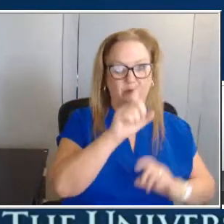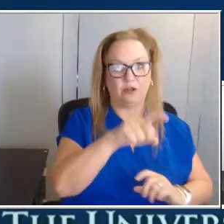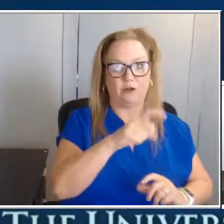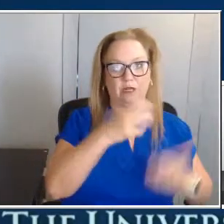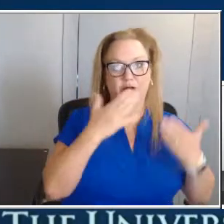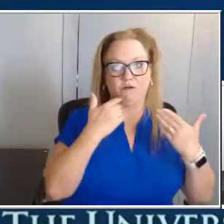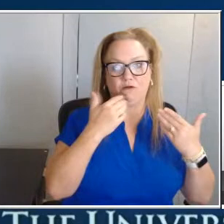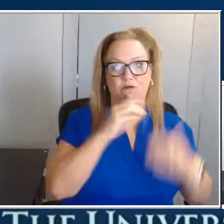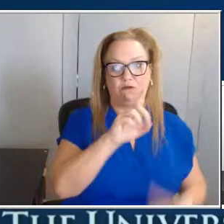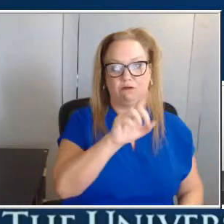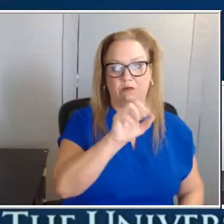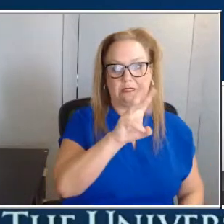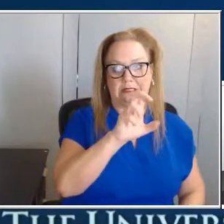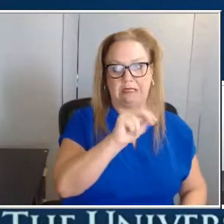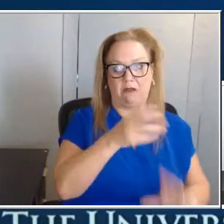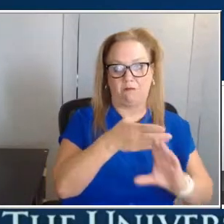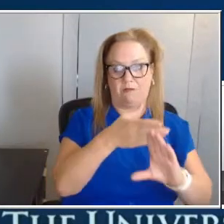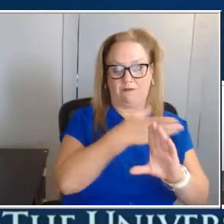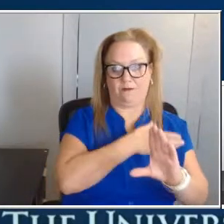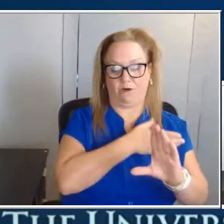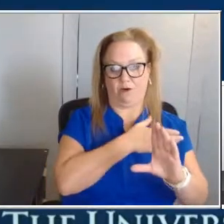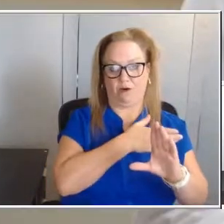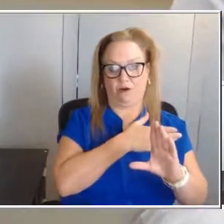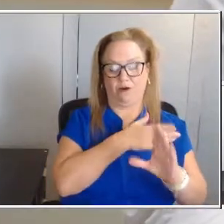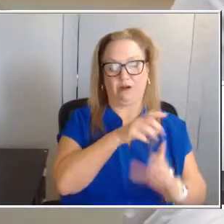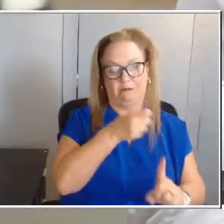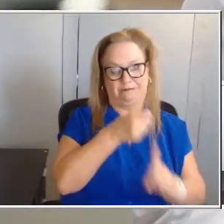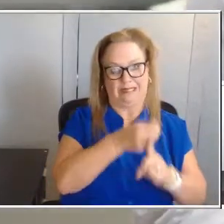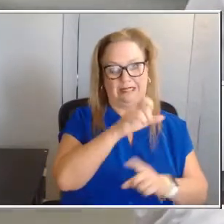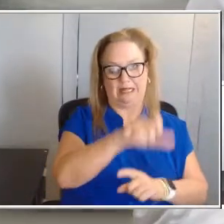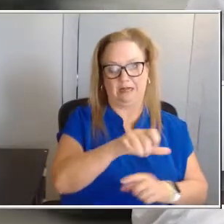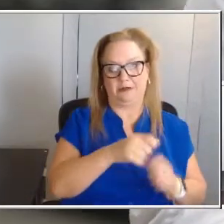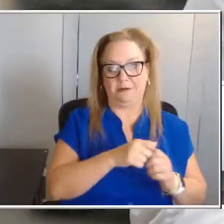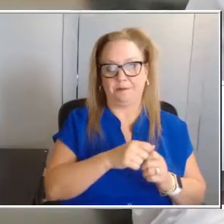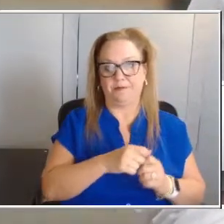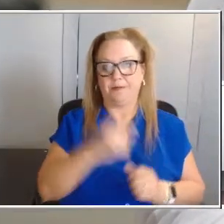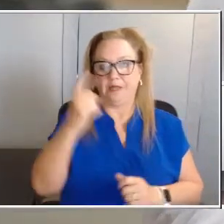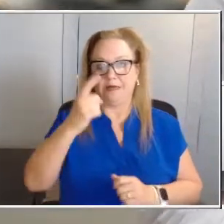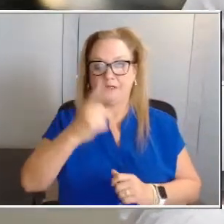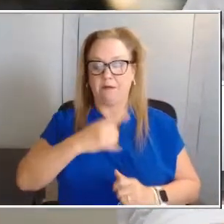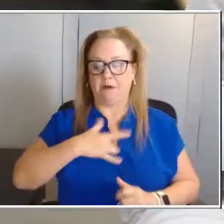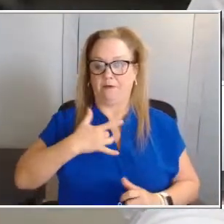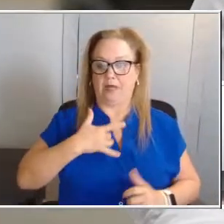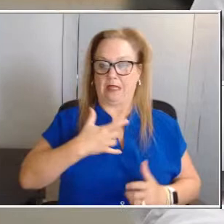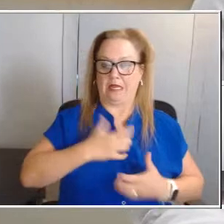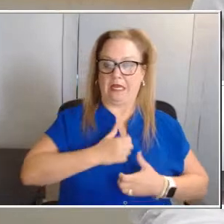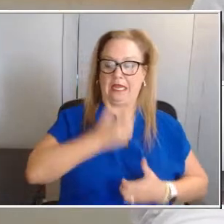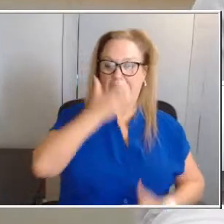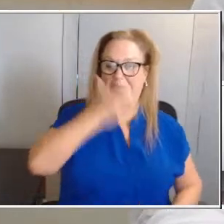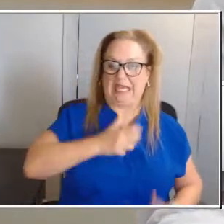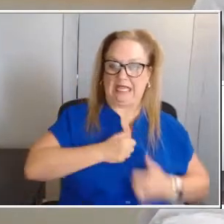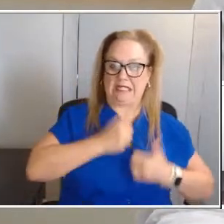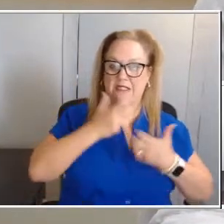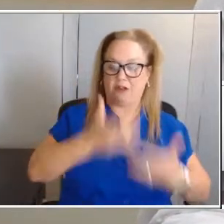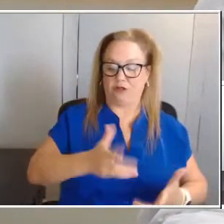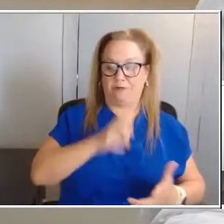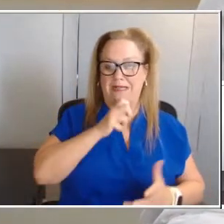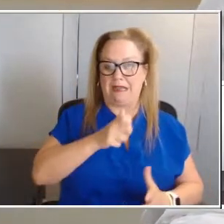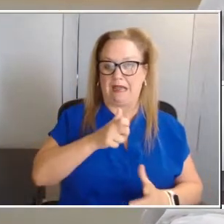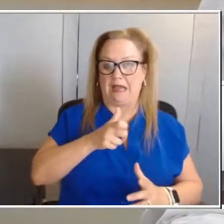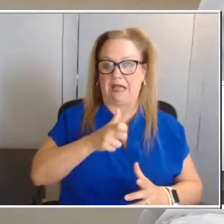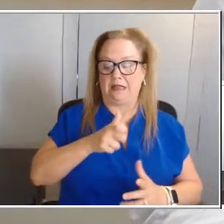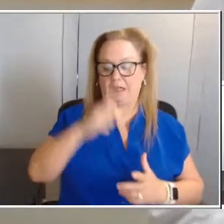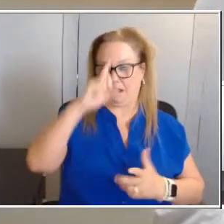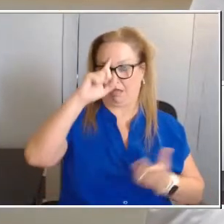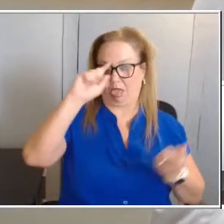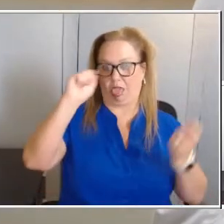down before you get to that point. If someone's feeling heat exhaustion, but they haven't crossed over into that altered mental status of